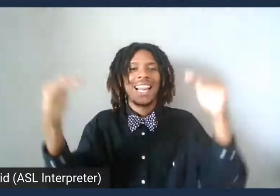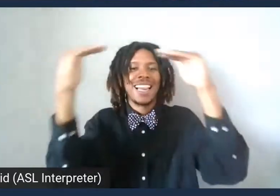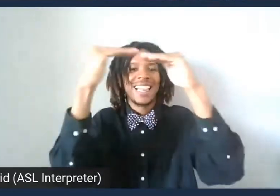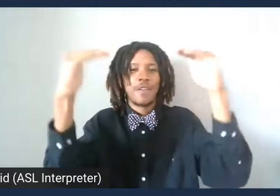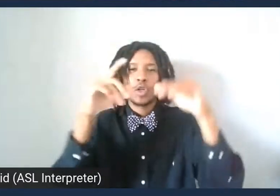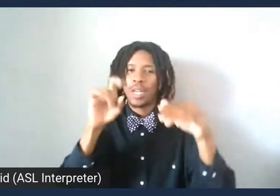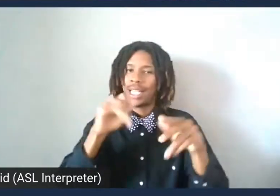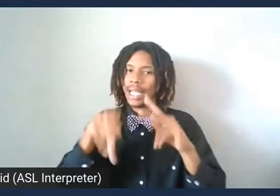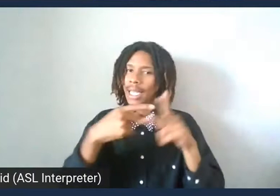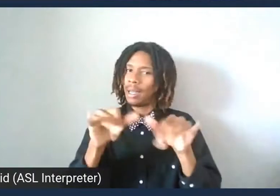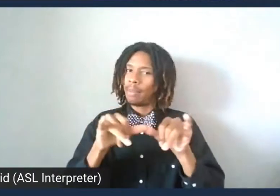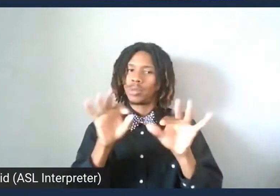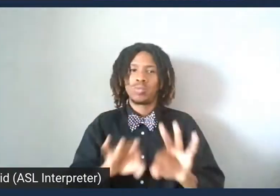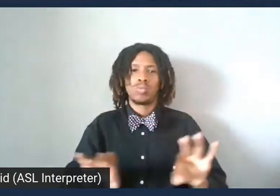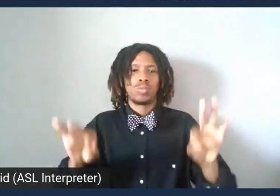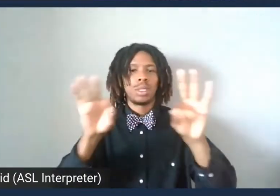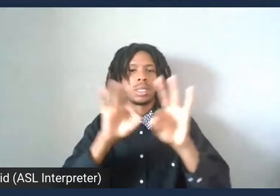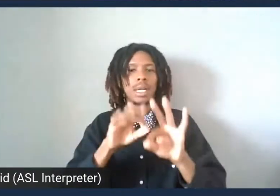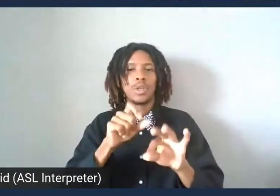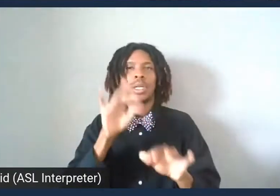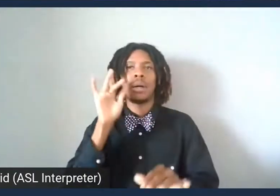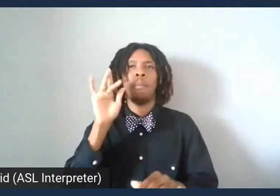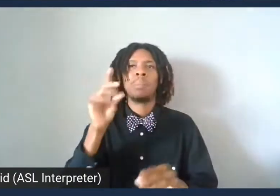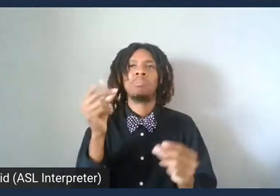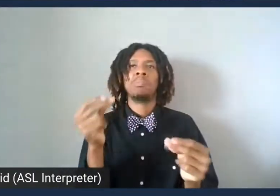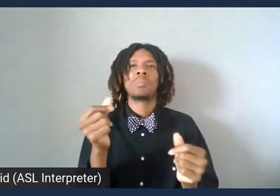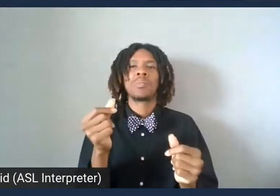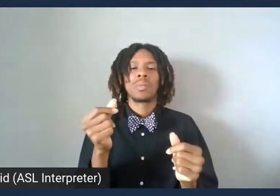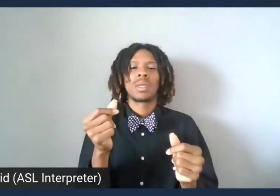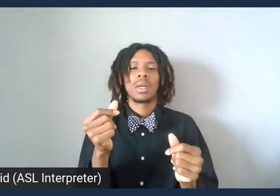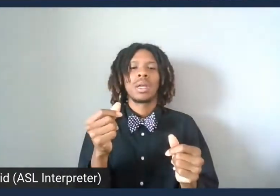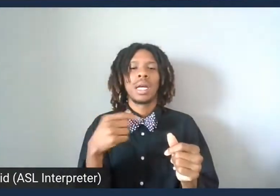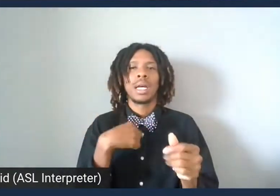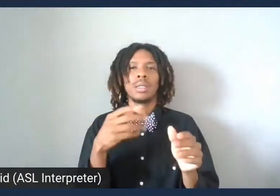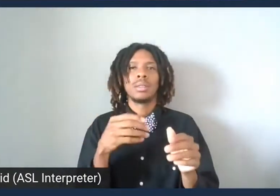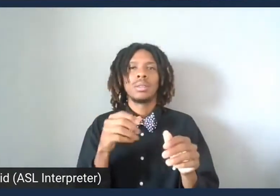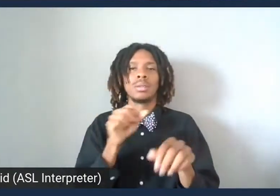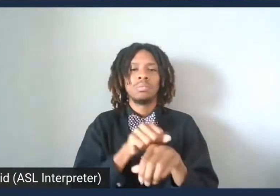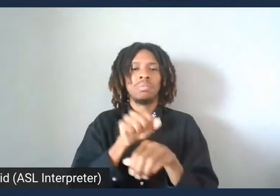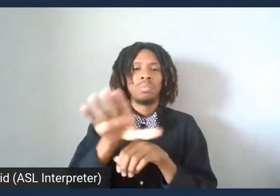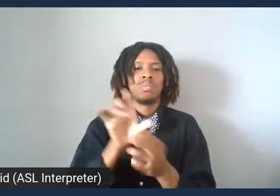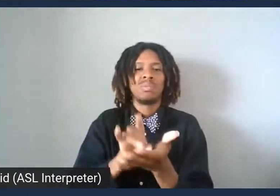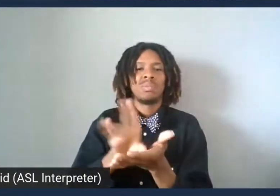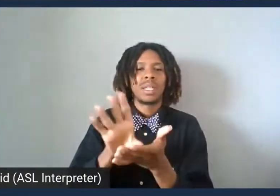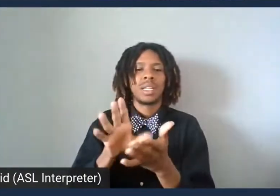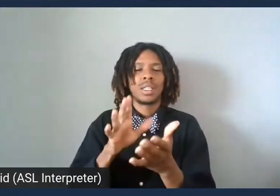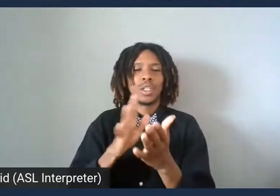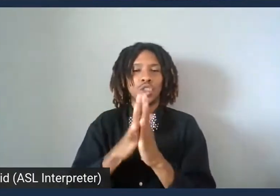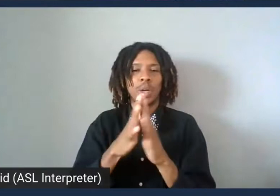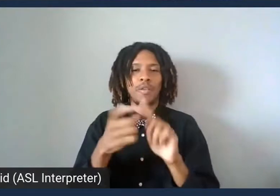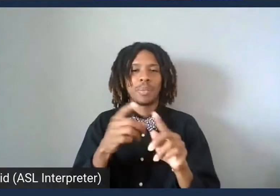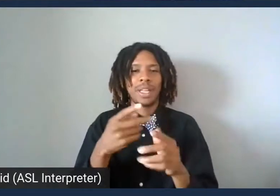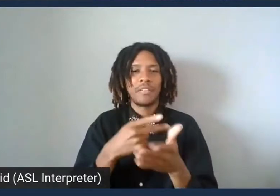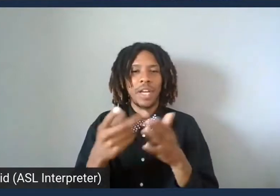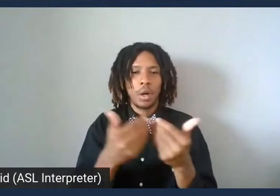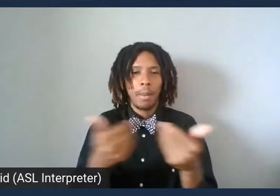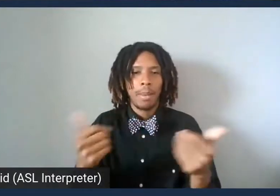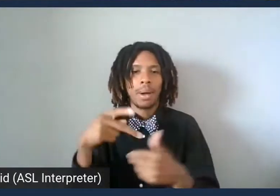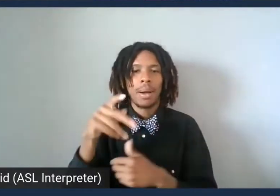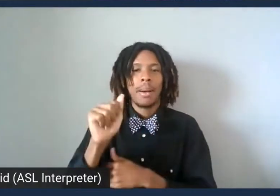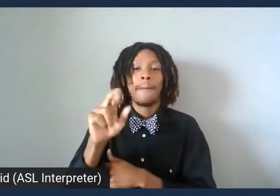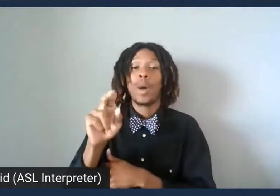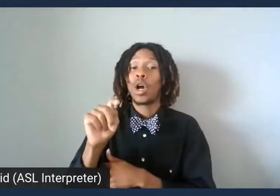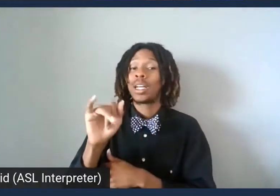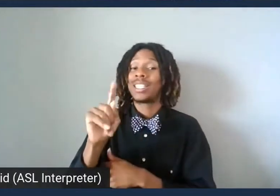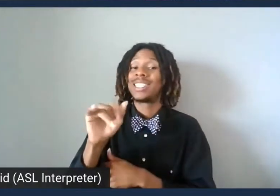of metrics to make sure that you can simply press a button and evacuate traffic from that failed partition. So that's the second thing I would keep in mind,